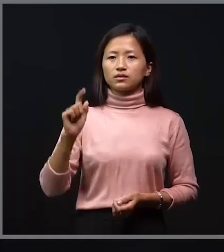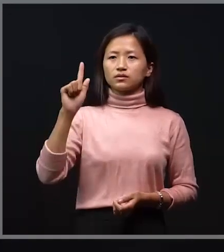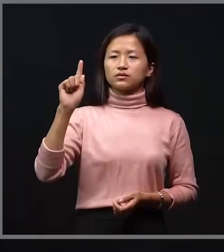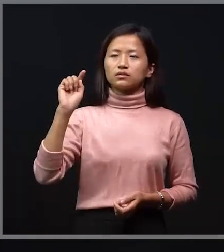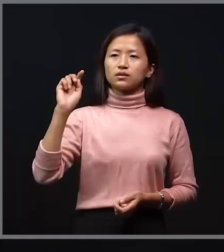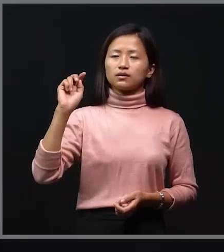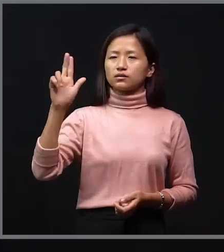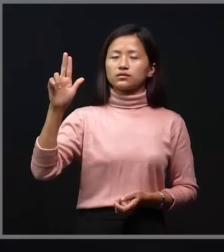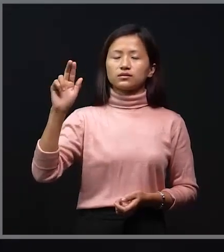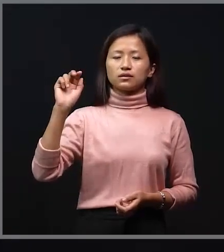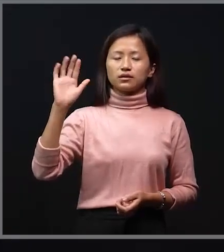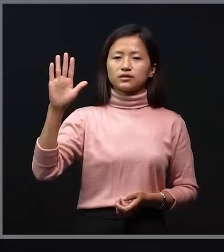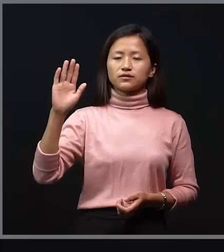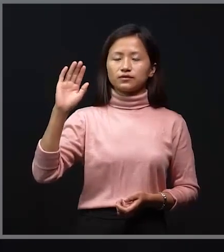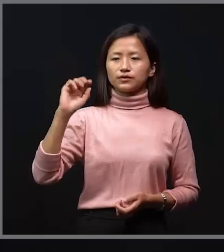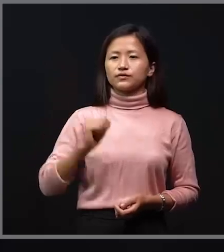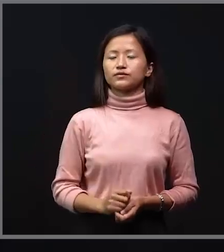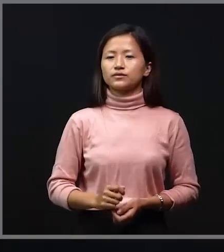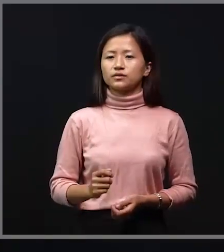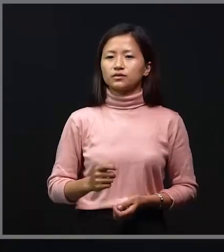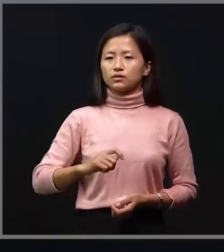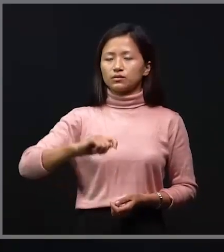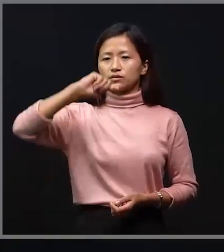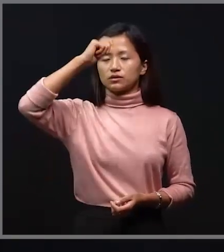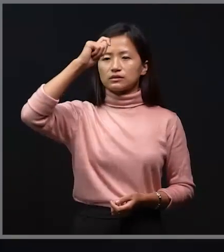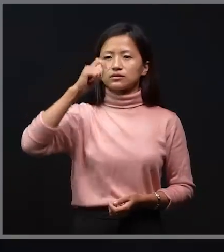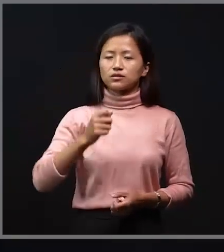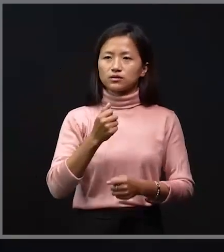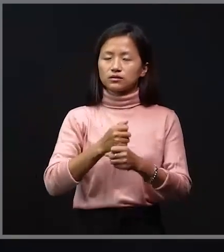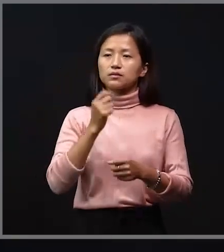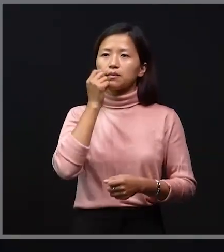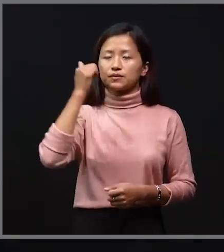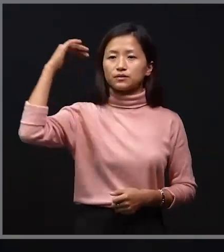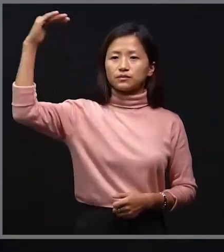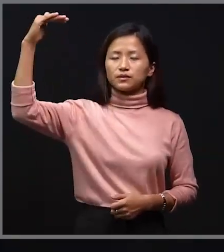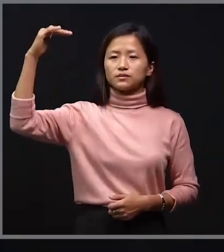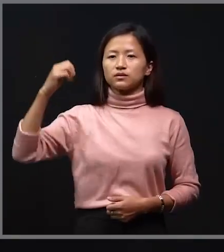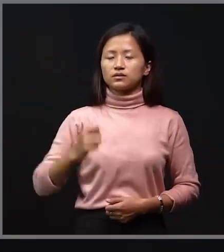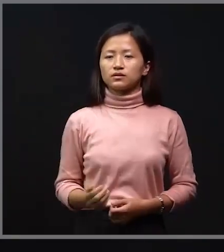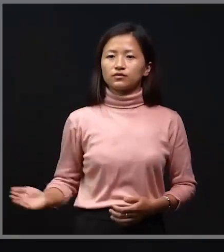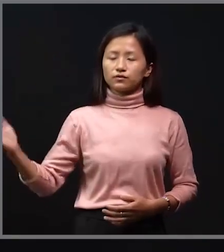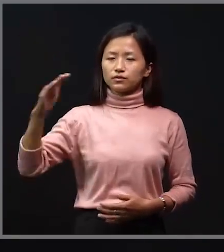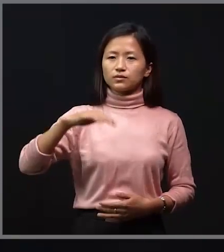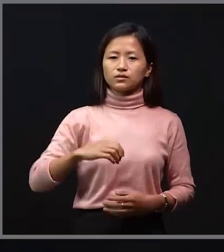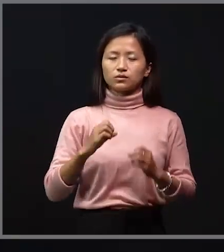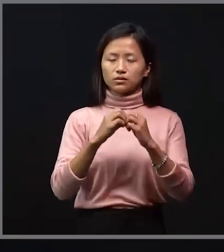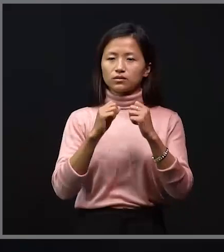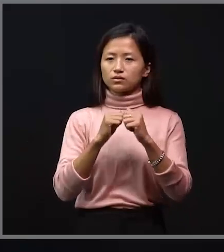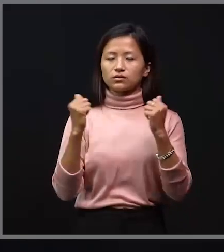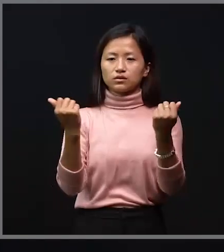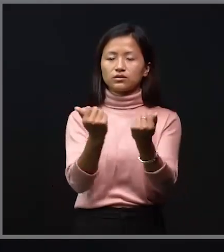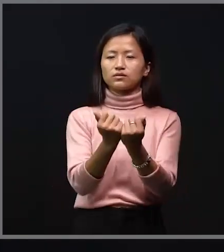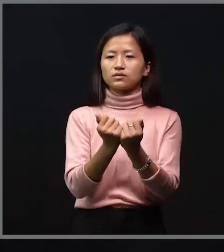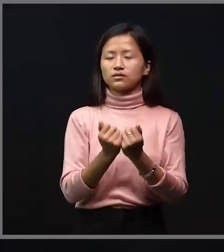was founded by A.O. Hume, who was an English gentleman, okay? He formed this association because